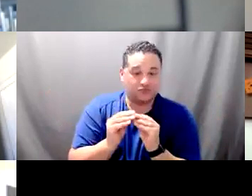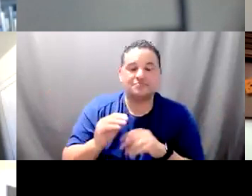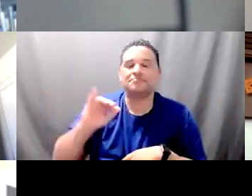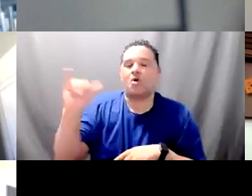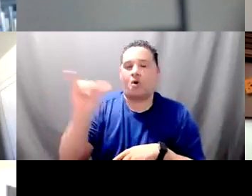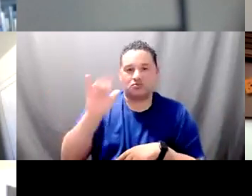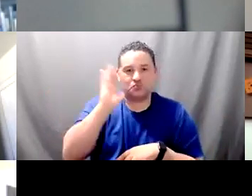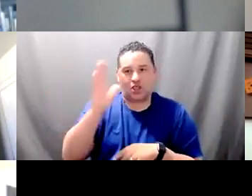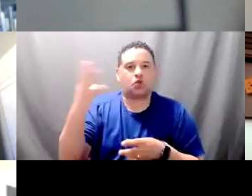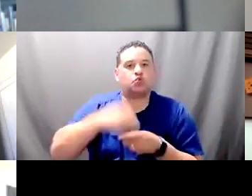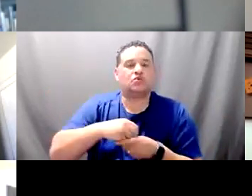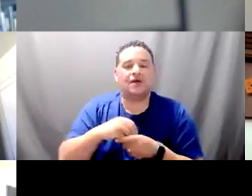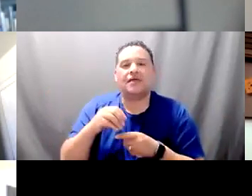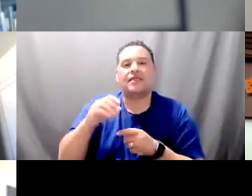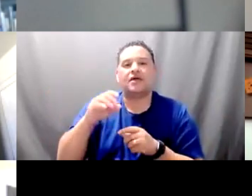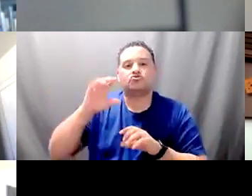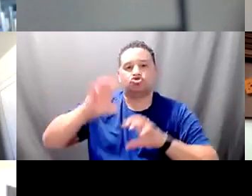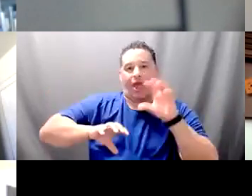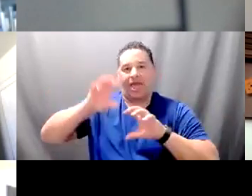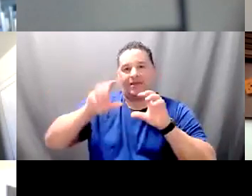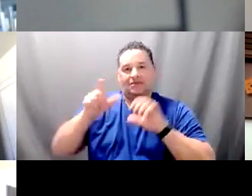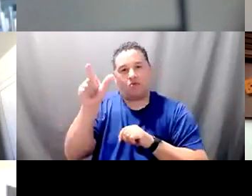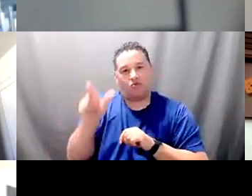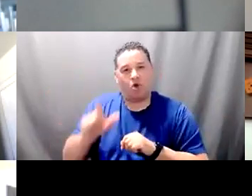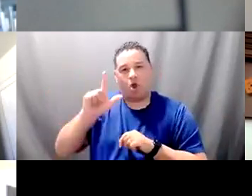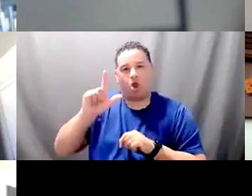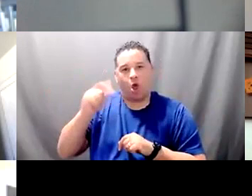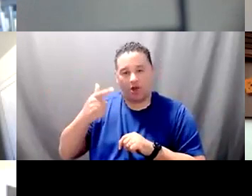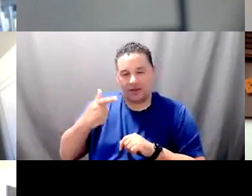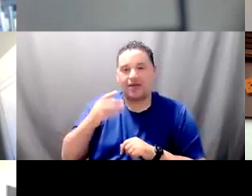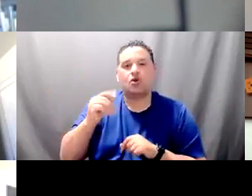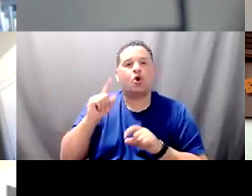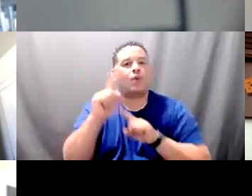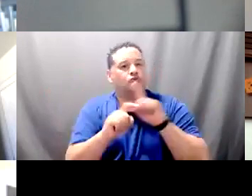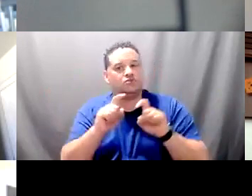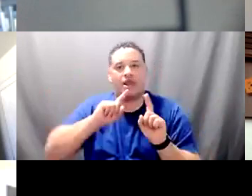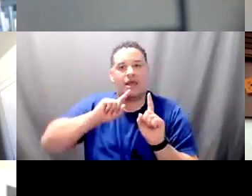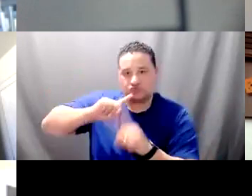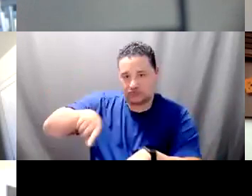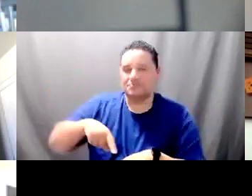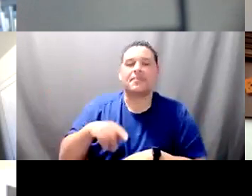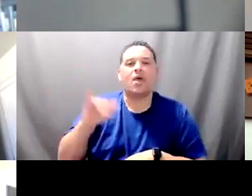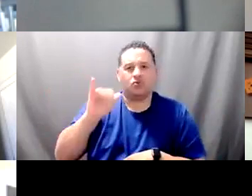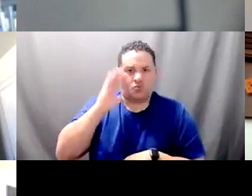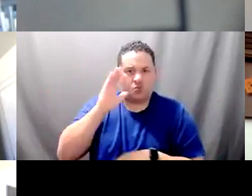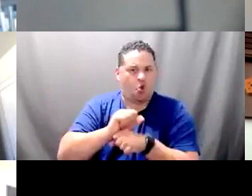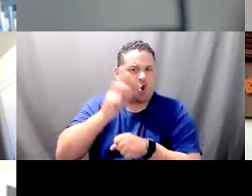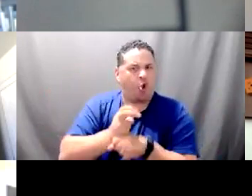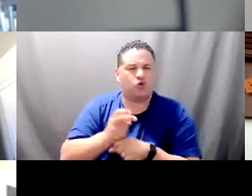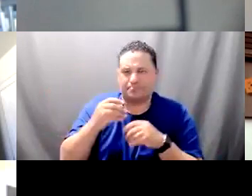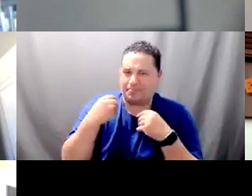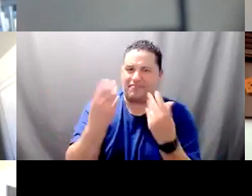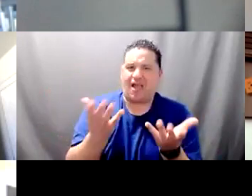include the chat log and the questions and answers. We'll also work hard to provide answers to